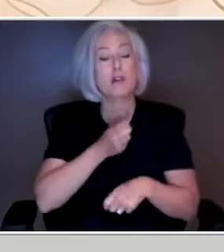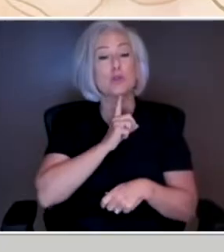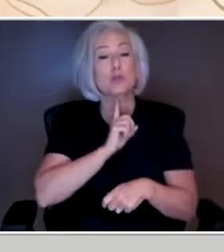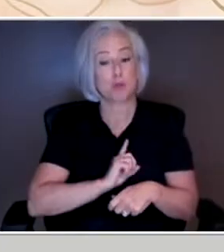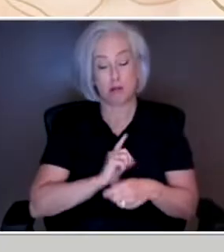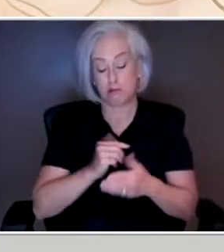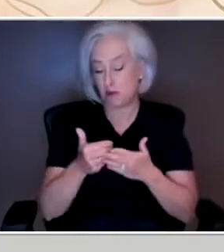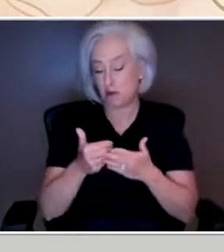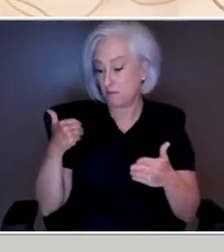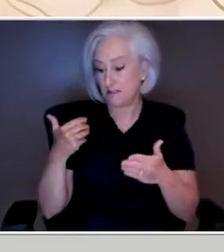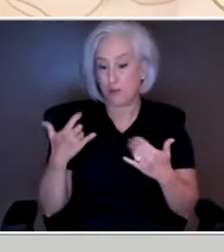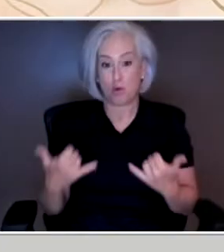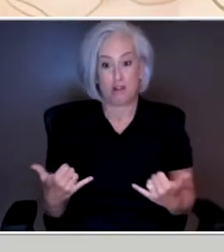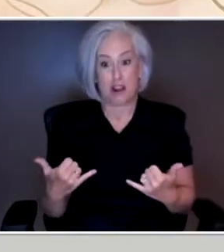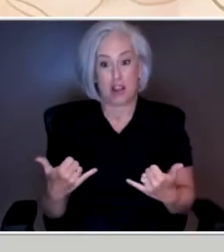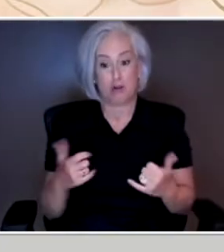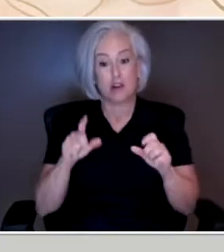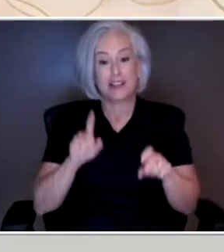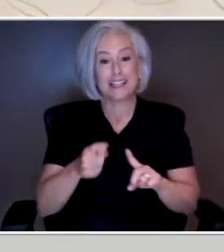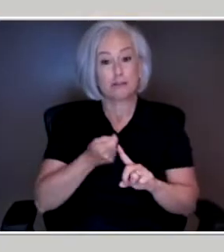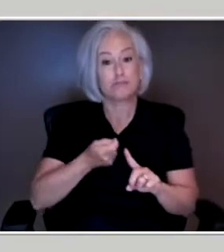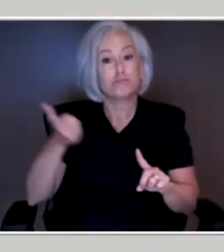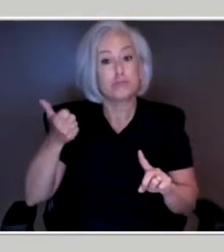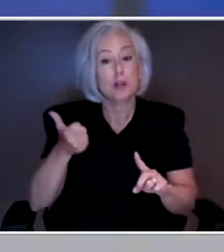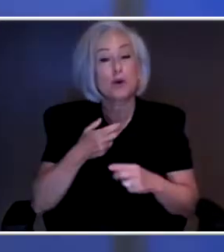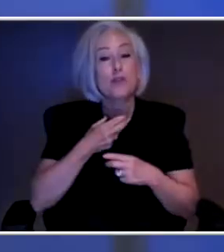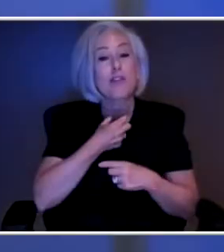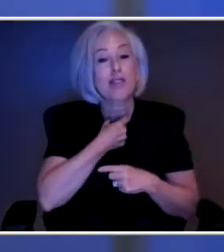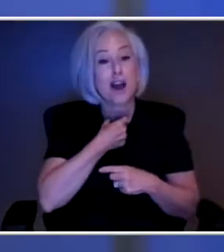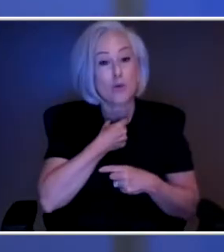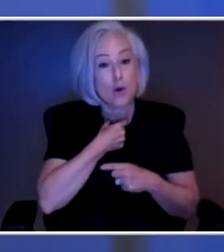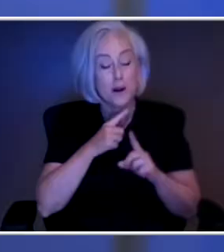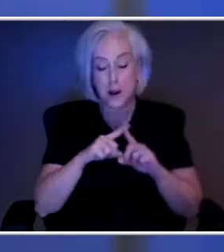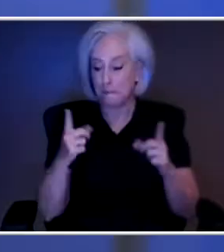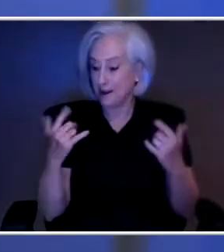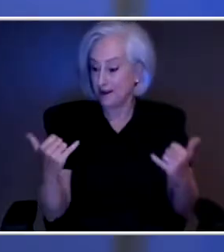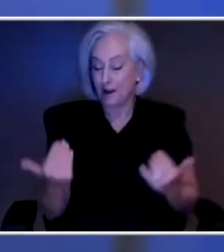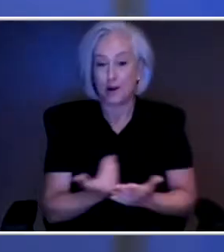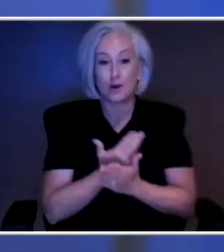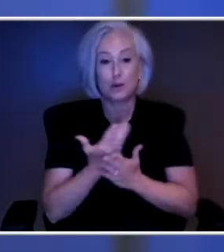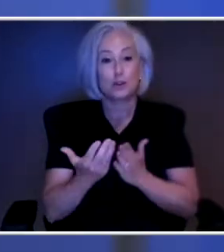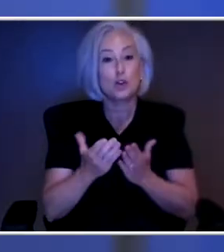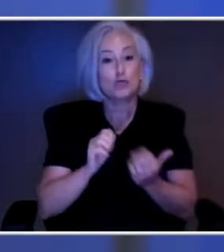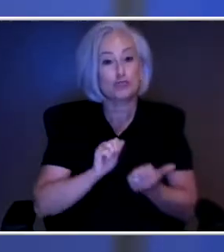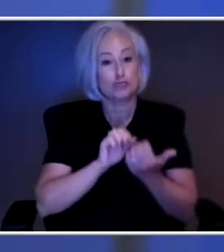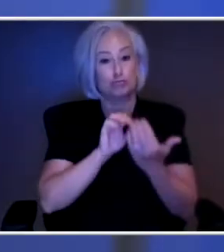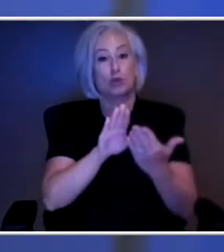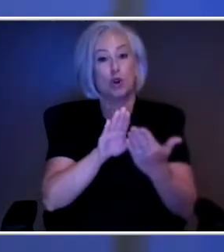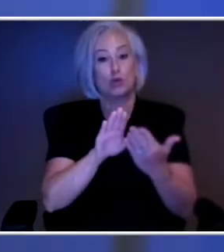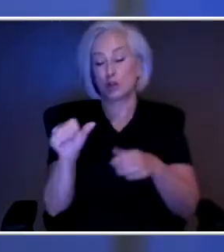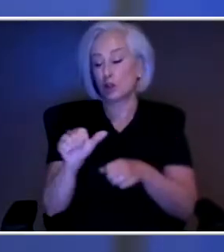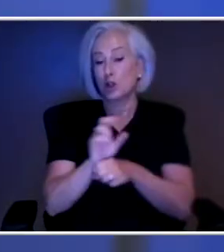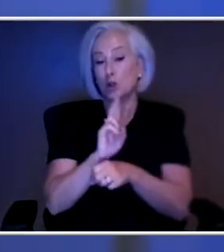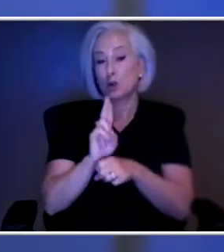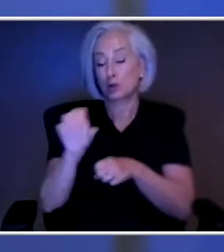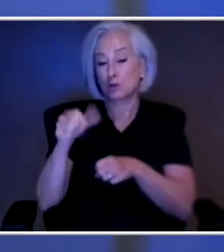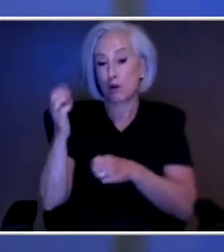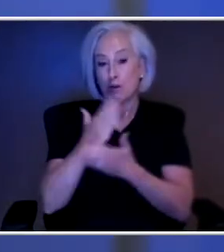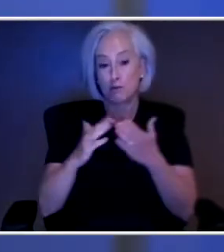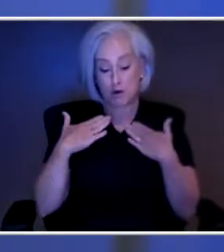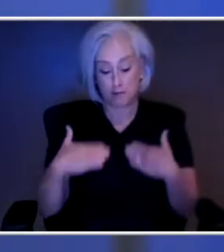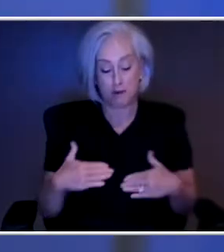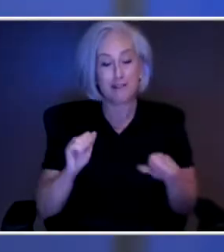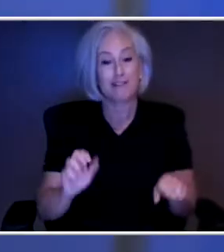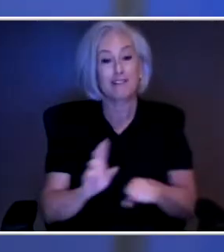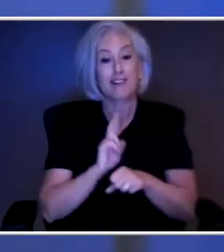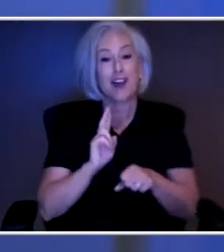remove the thyroid altogether. But now a technique already used on other parts of the body can be used on the thyroid. Today, we are